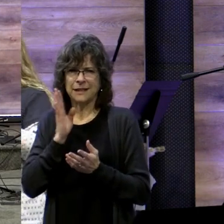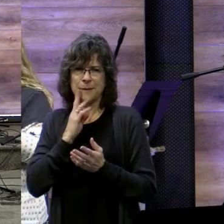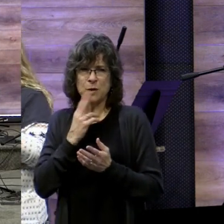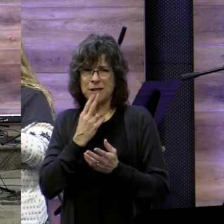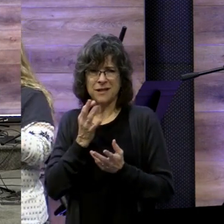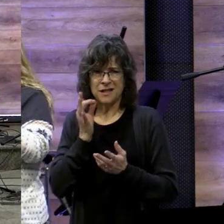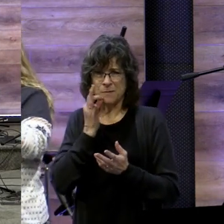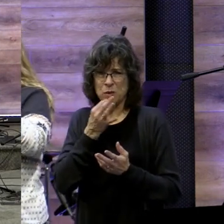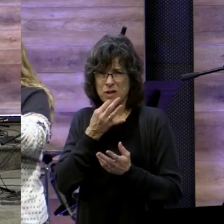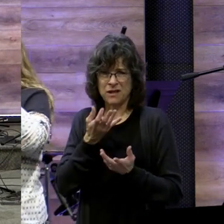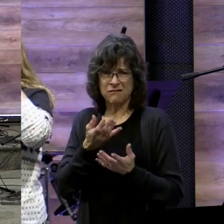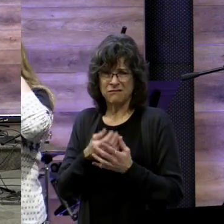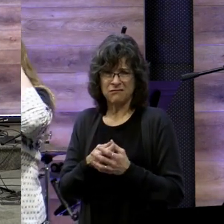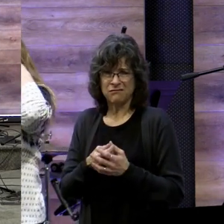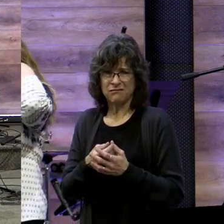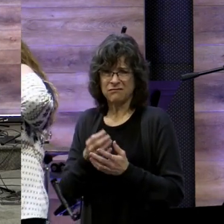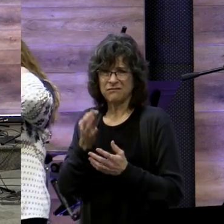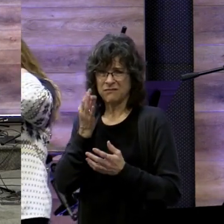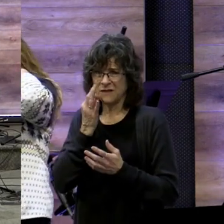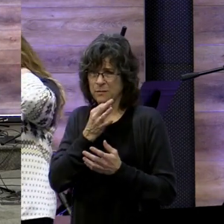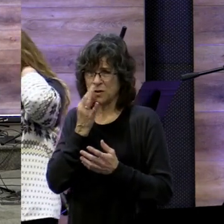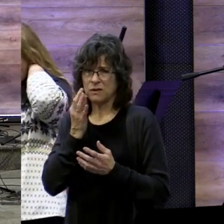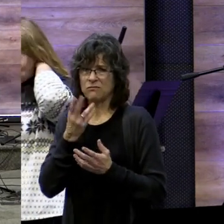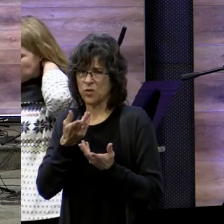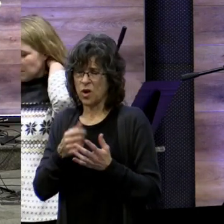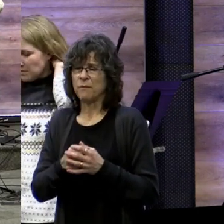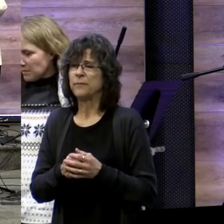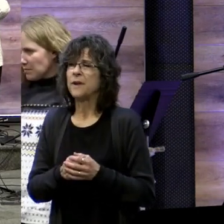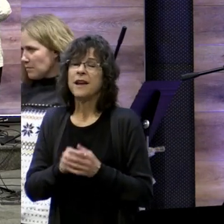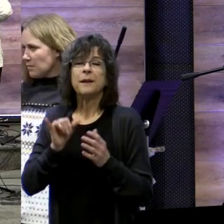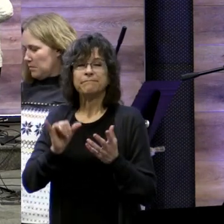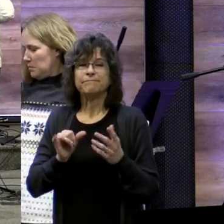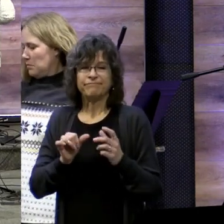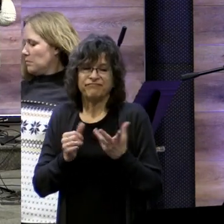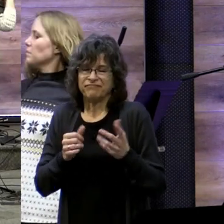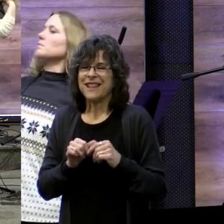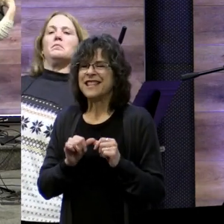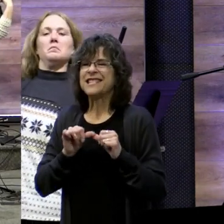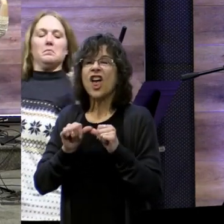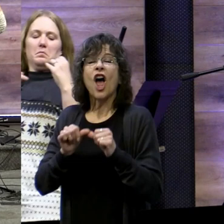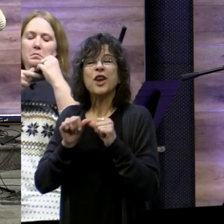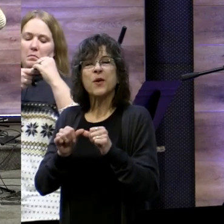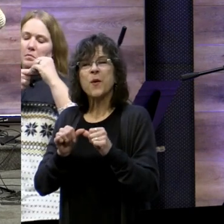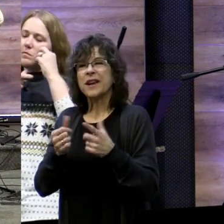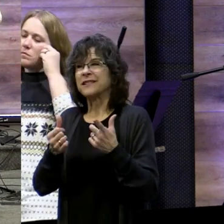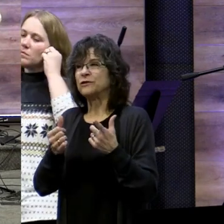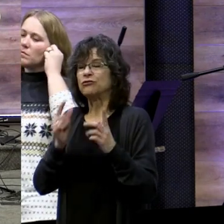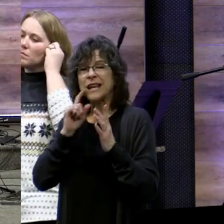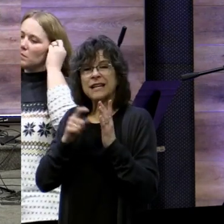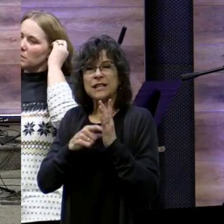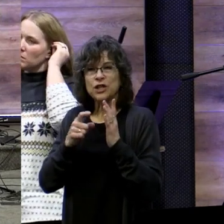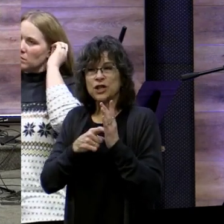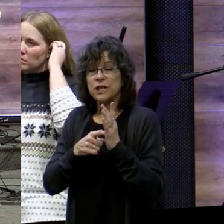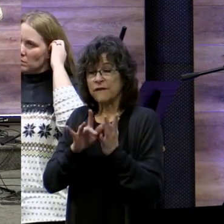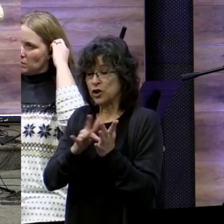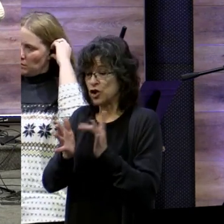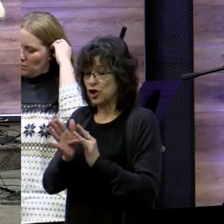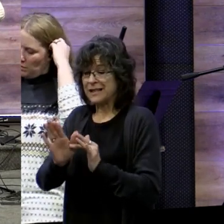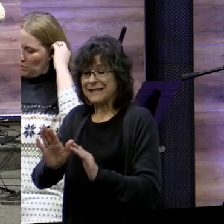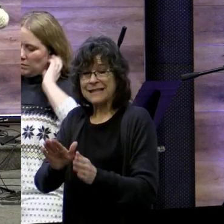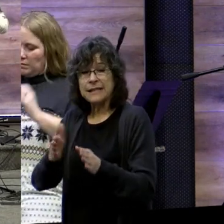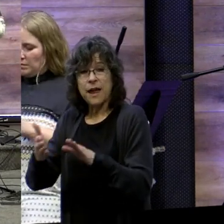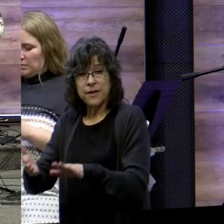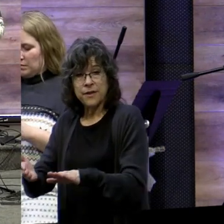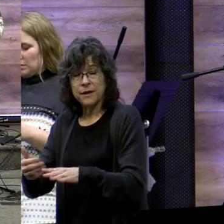ongoing remembrance and recognition of Jesus' death and resurrection for us. Just like we need to